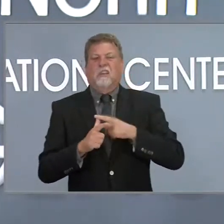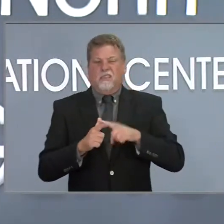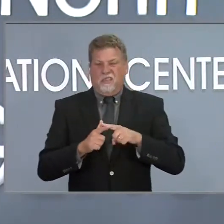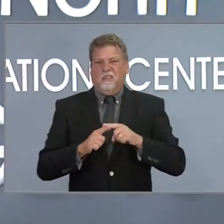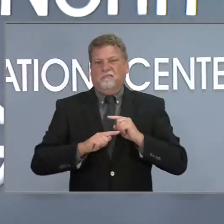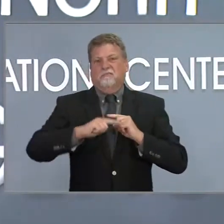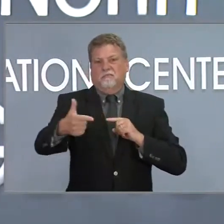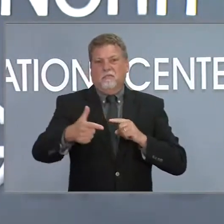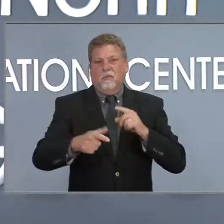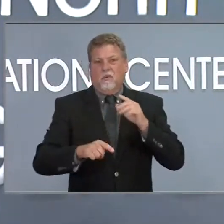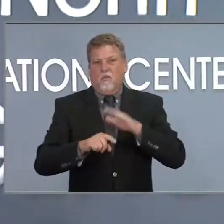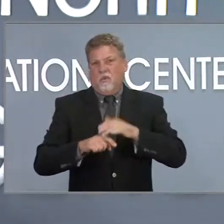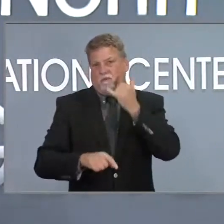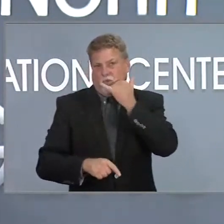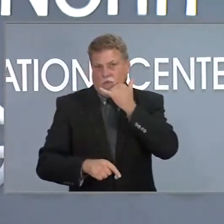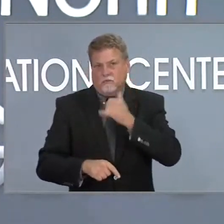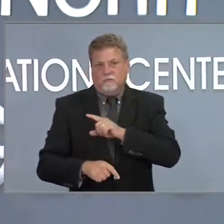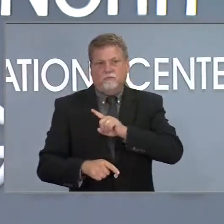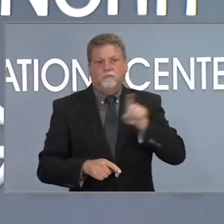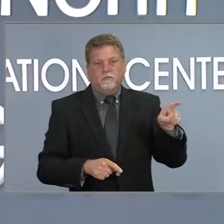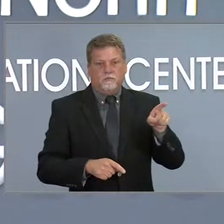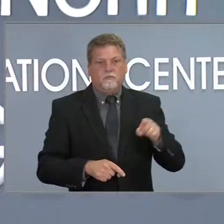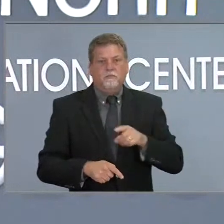quick for you.